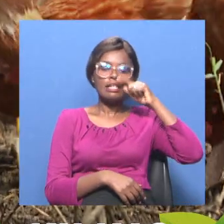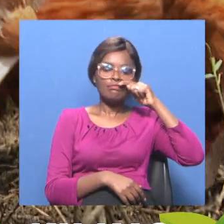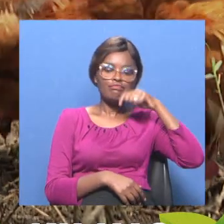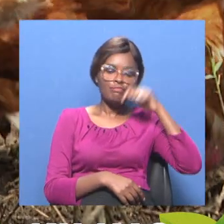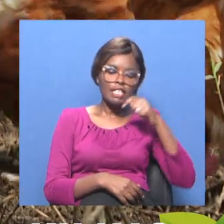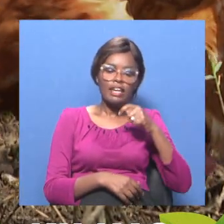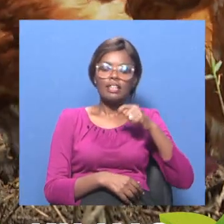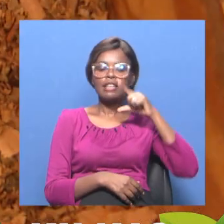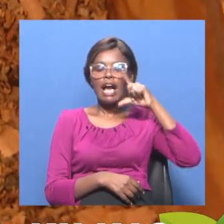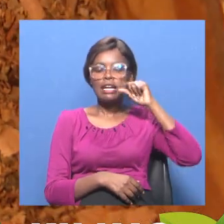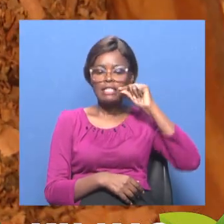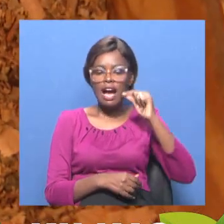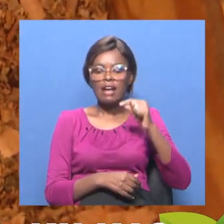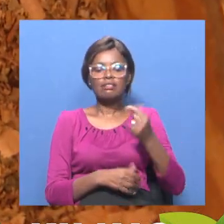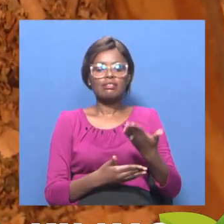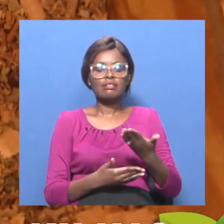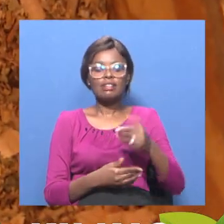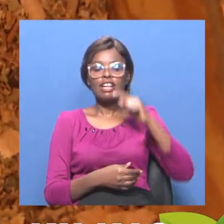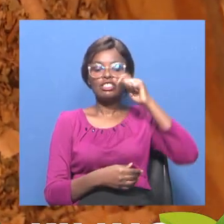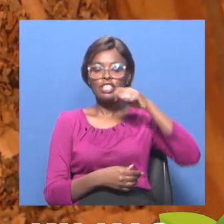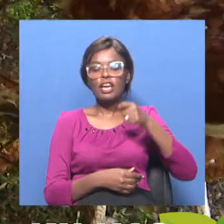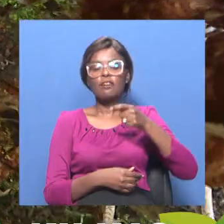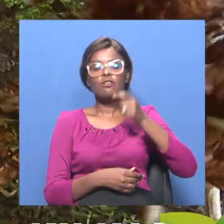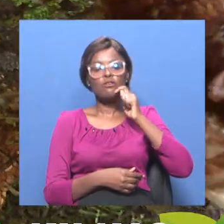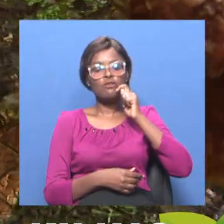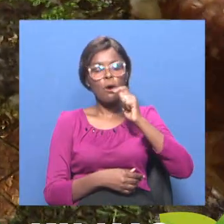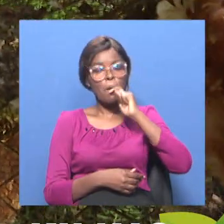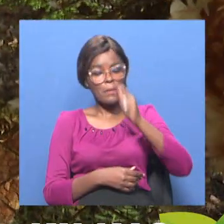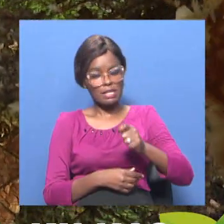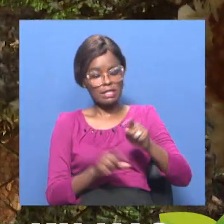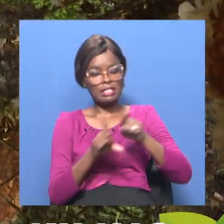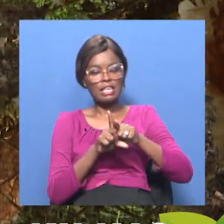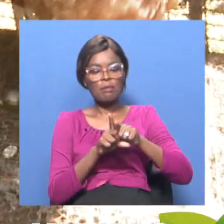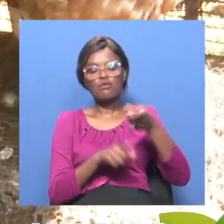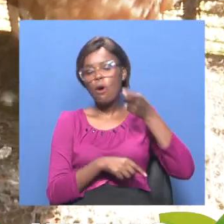doing chickens for meat and also for eggs.